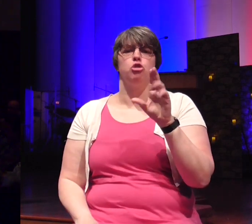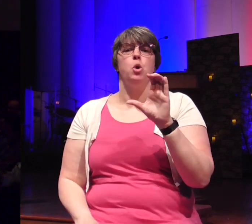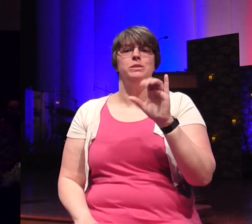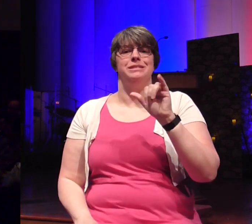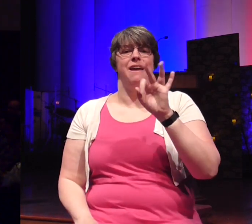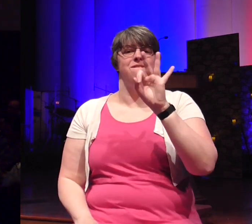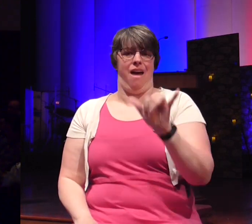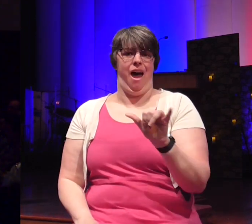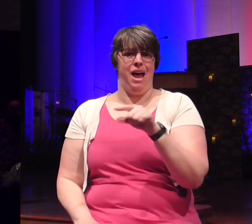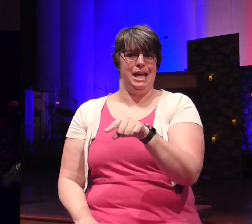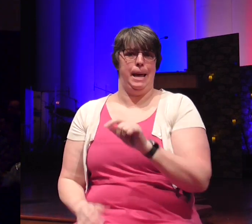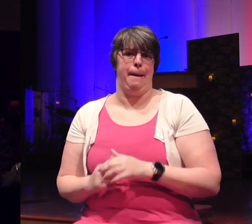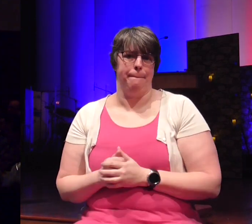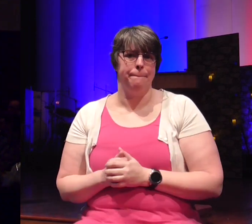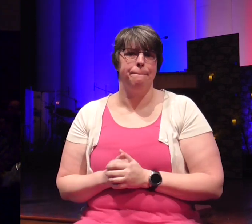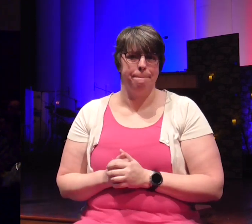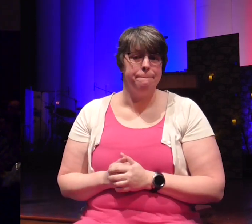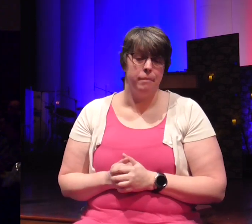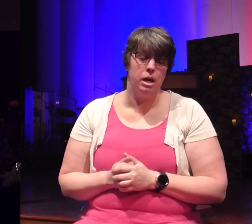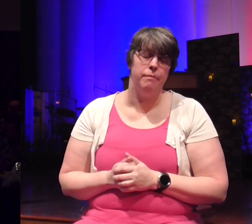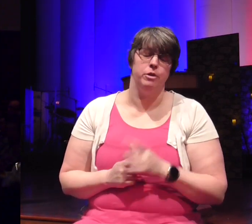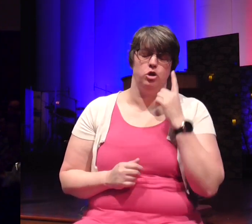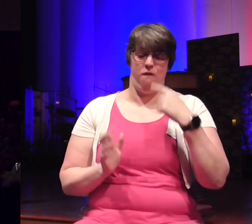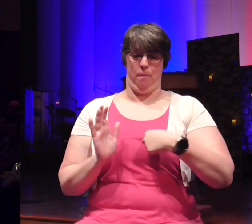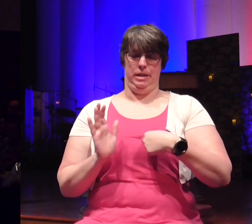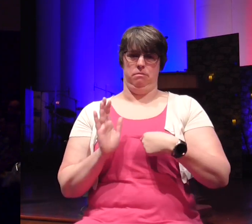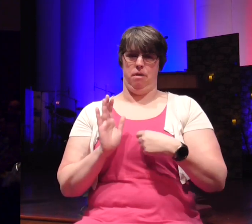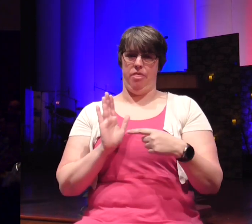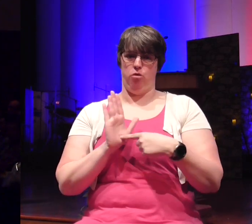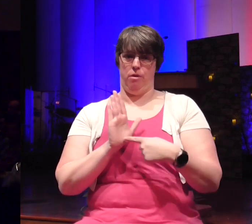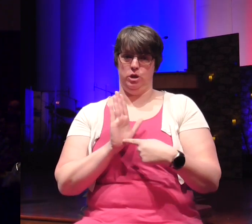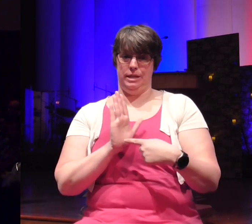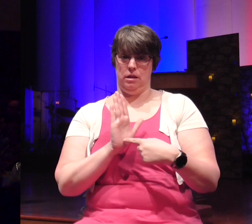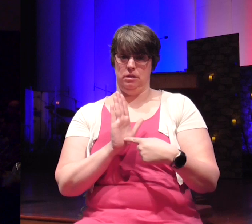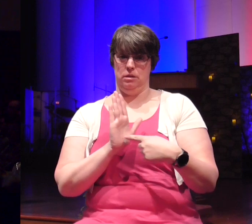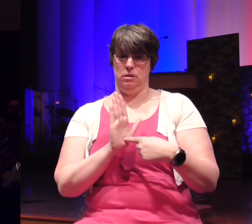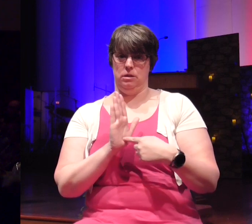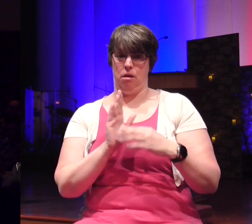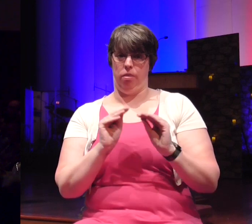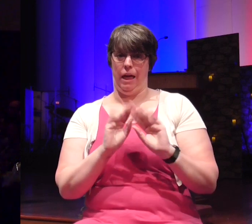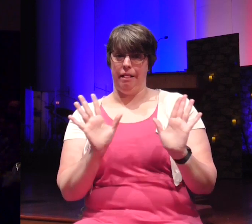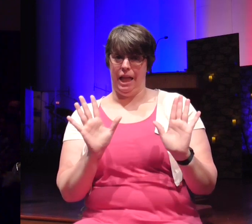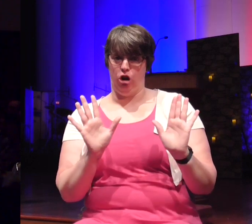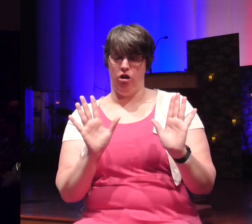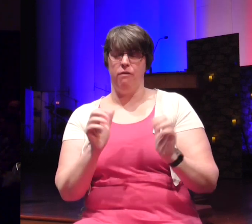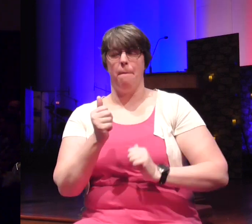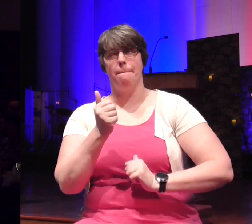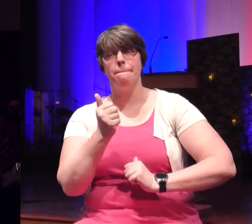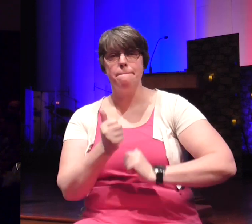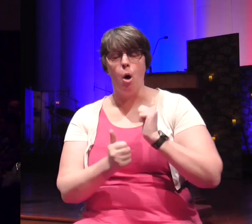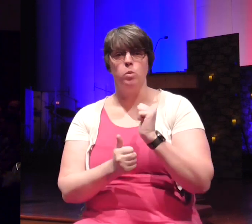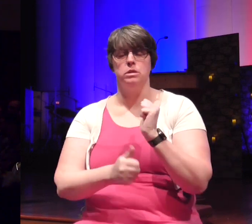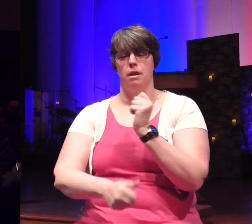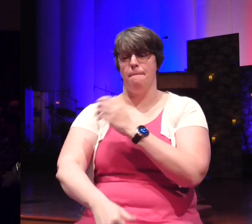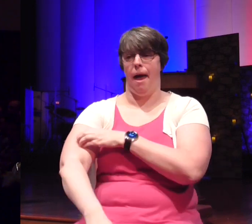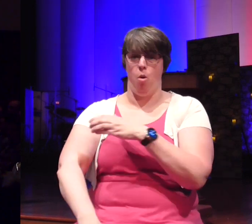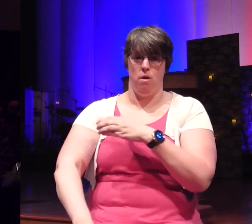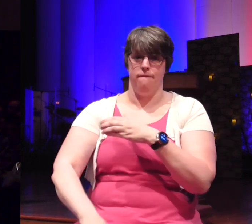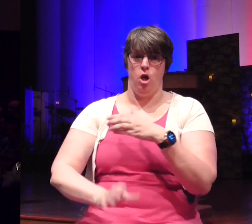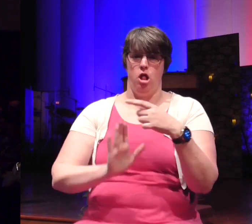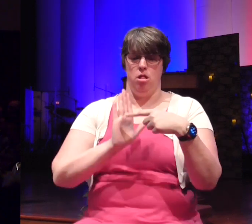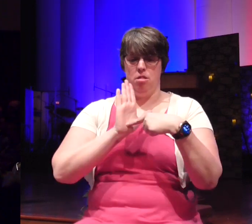me, this represents the clearest, most powerful